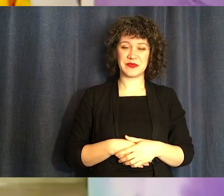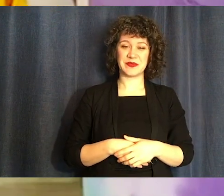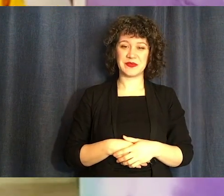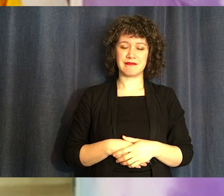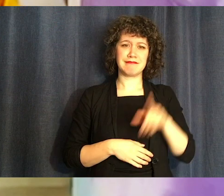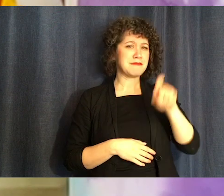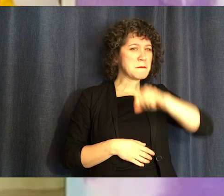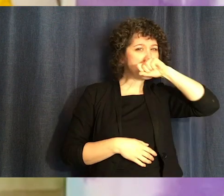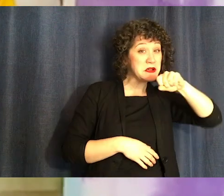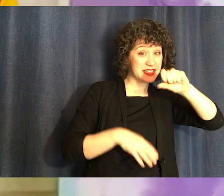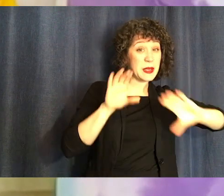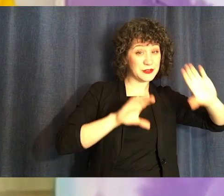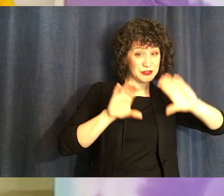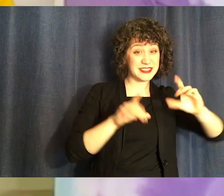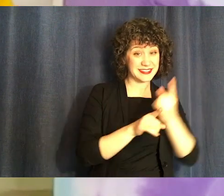Gotta love chemistry.